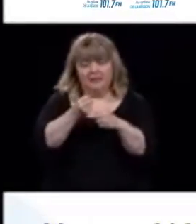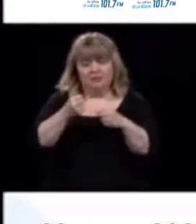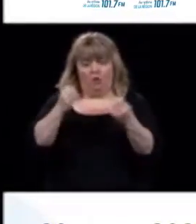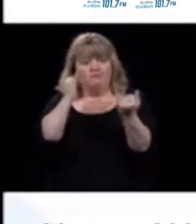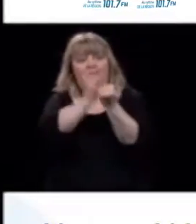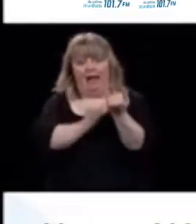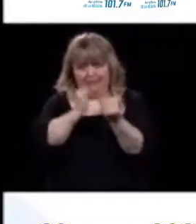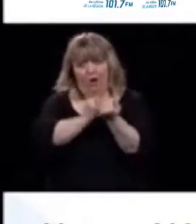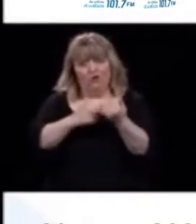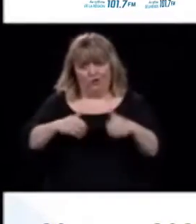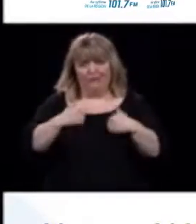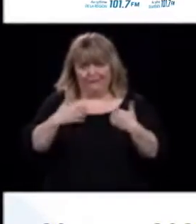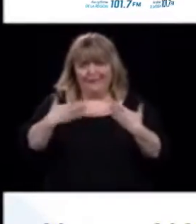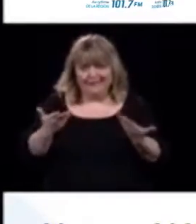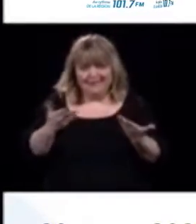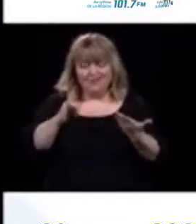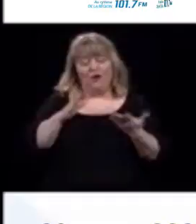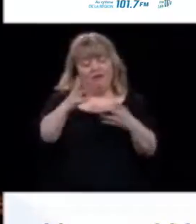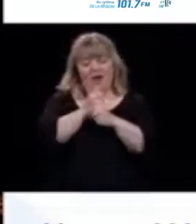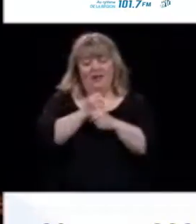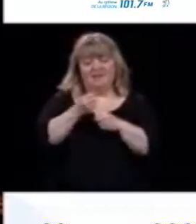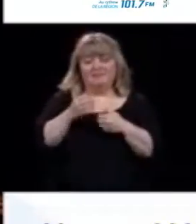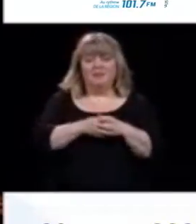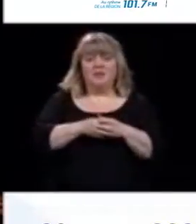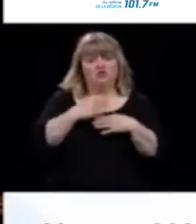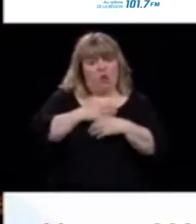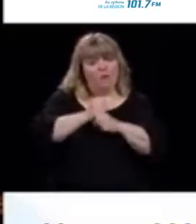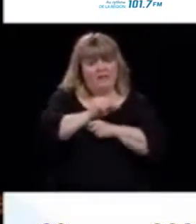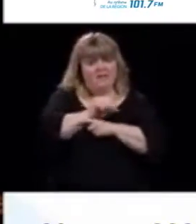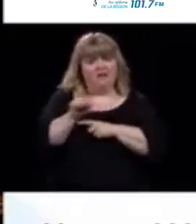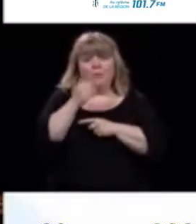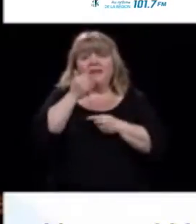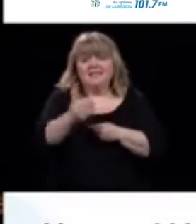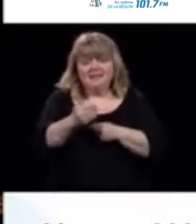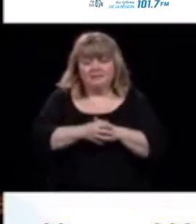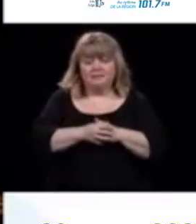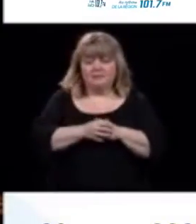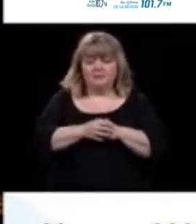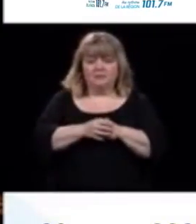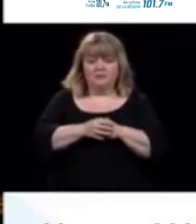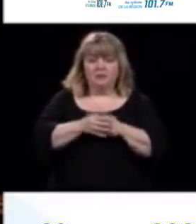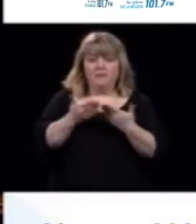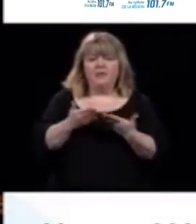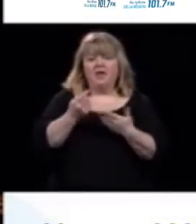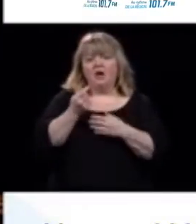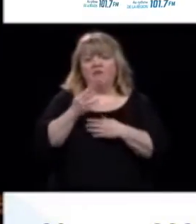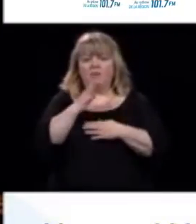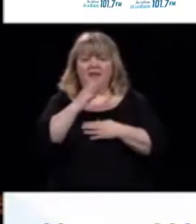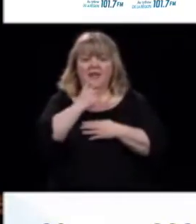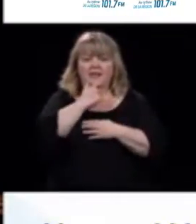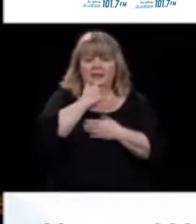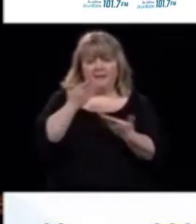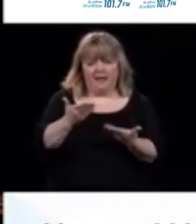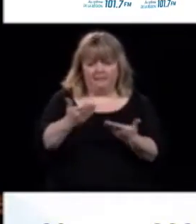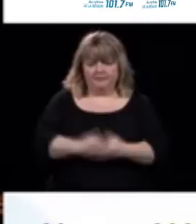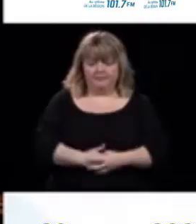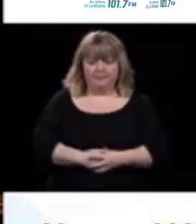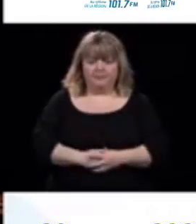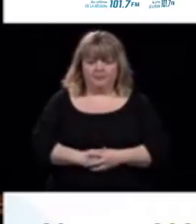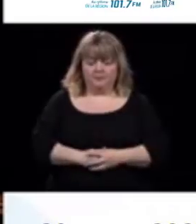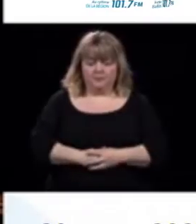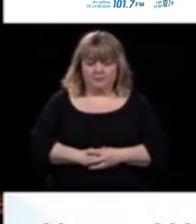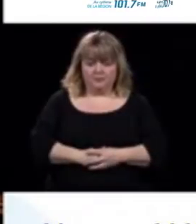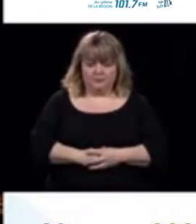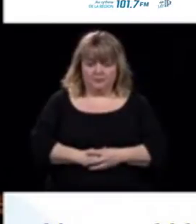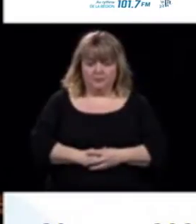Je compte sur vous. Merci. Premier, il y un peu en anglais. Yeah, a few words in English. Like many of you, had